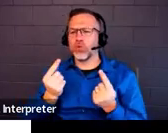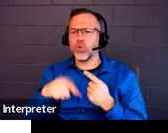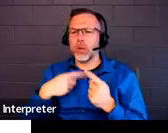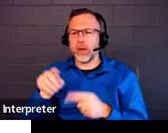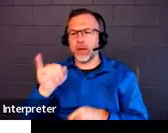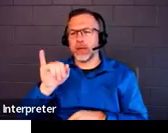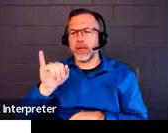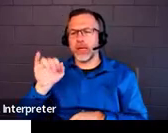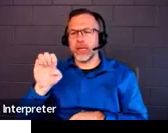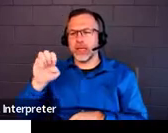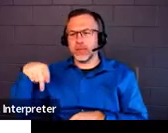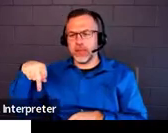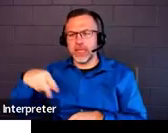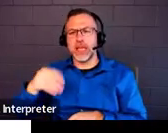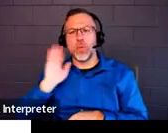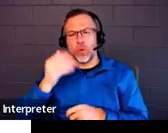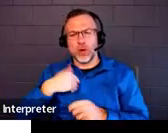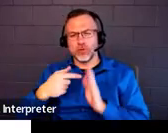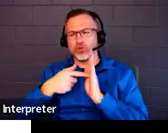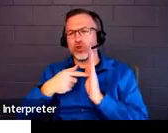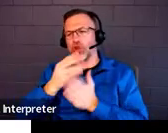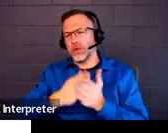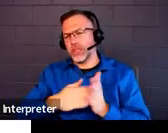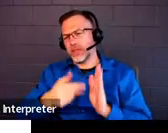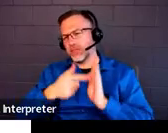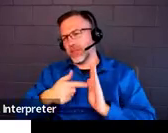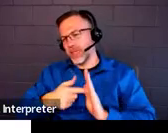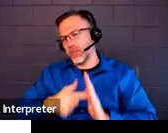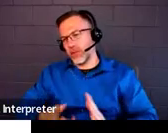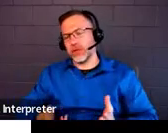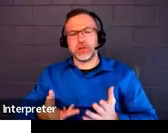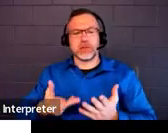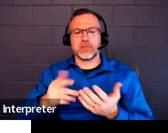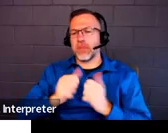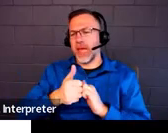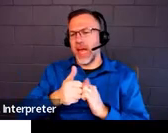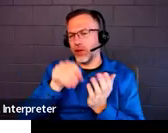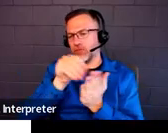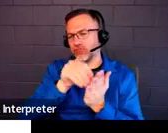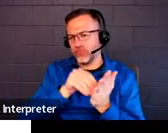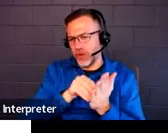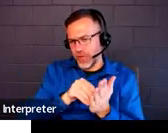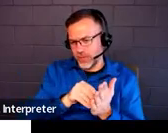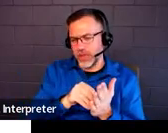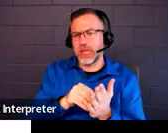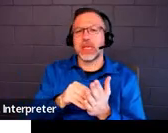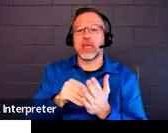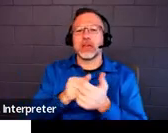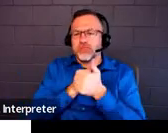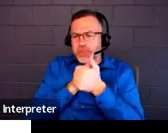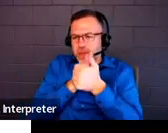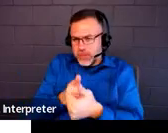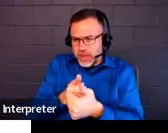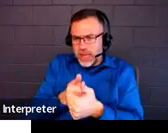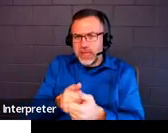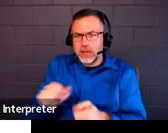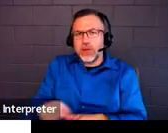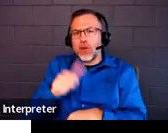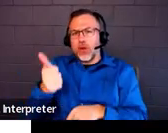we do have a couple of examples of documenting compliant alternate